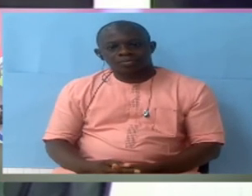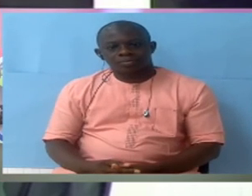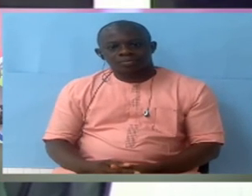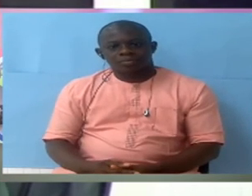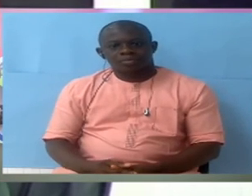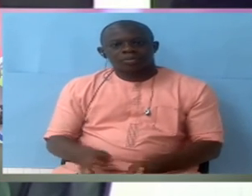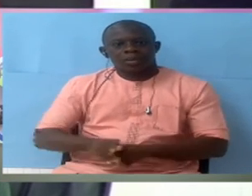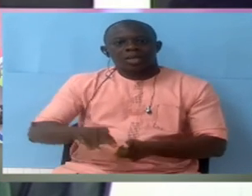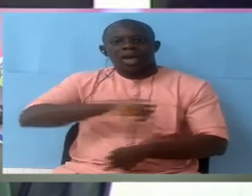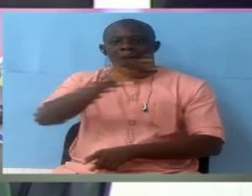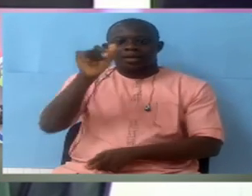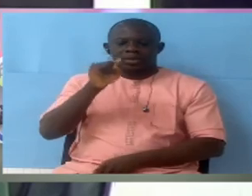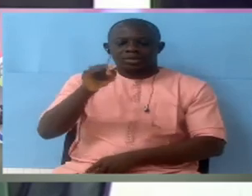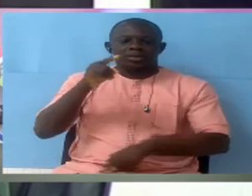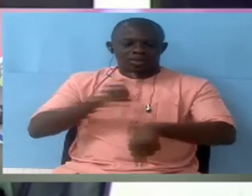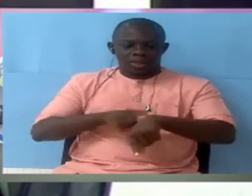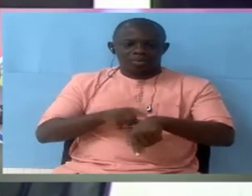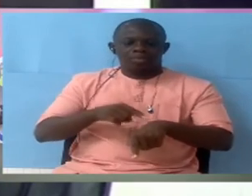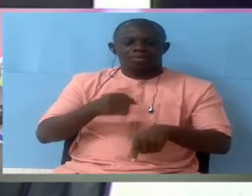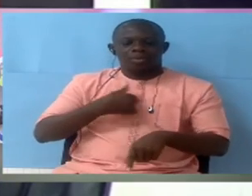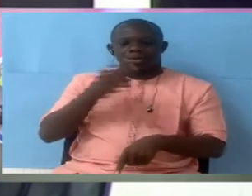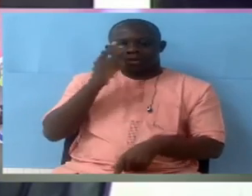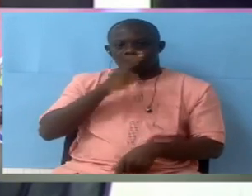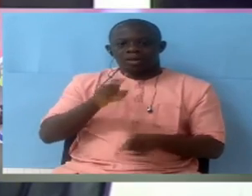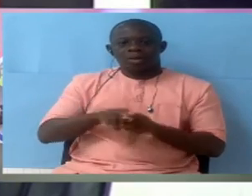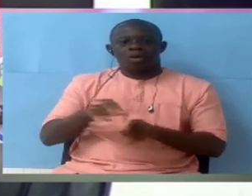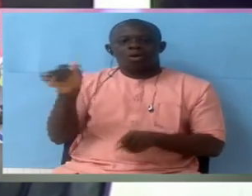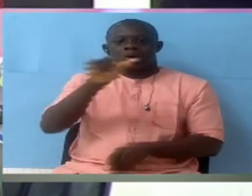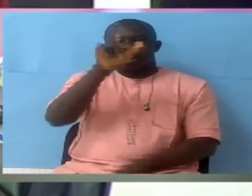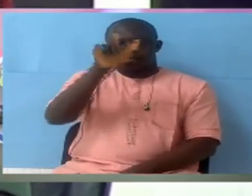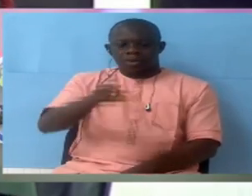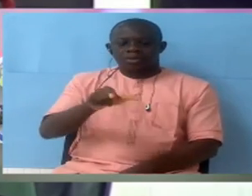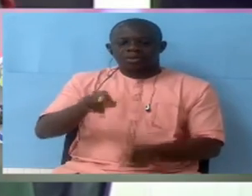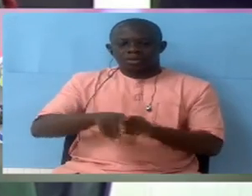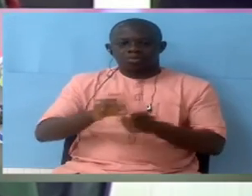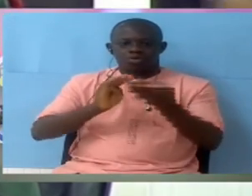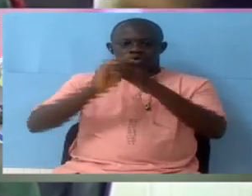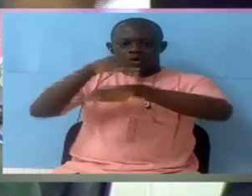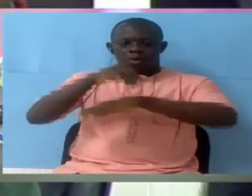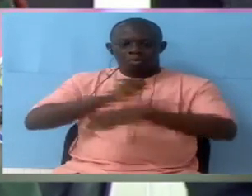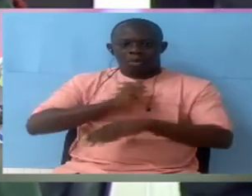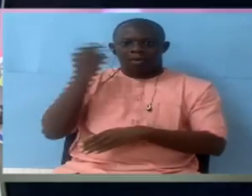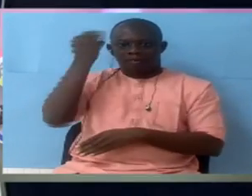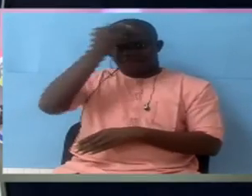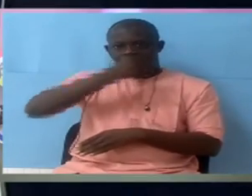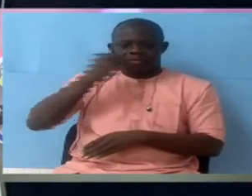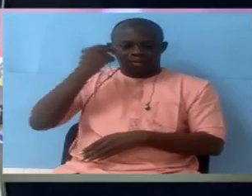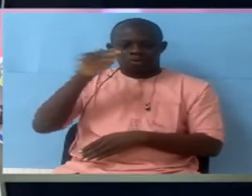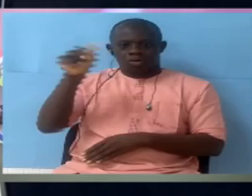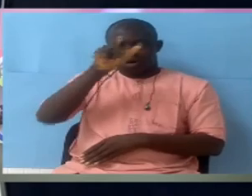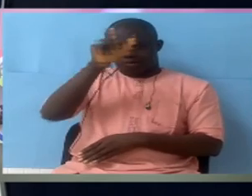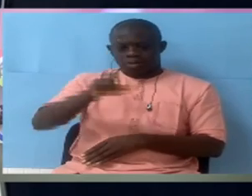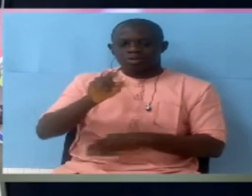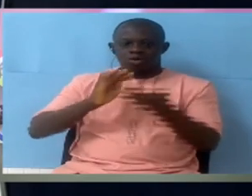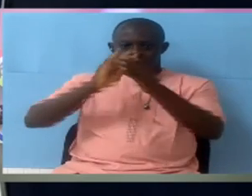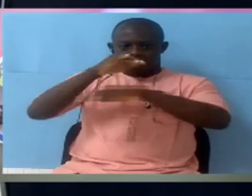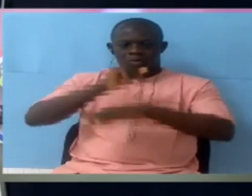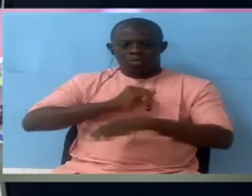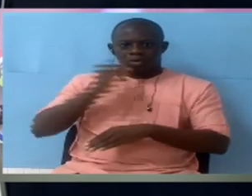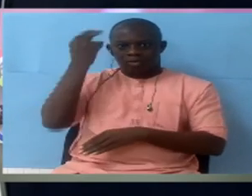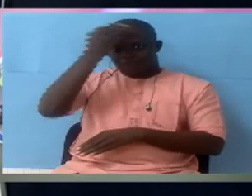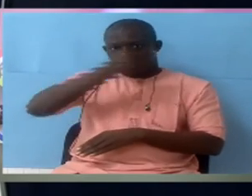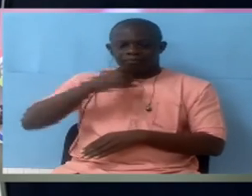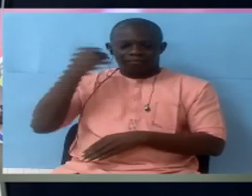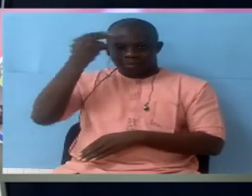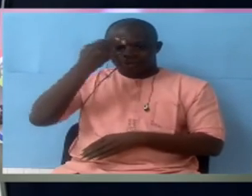And this time around, I was trying, but this guy covered his face. Why beyond? If I'm coming from the back of my